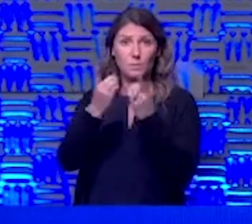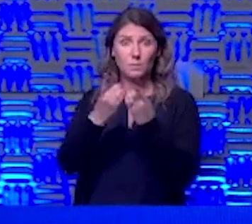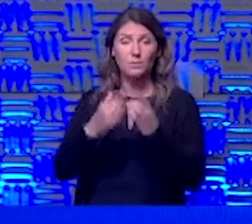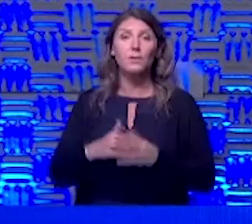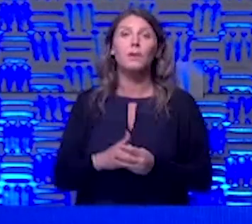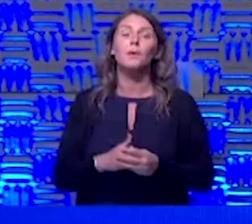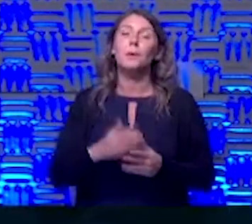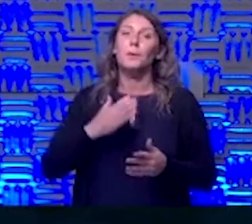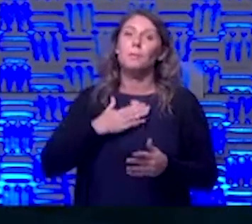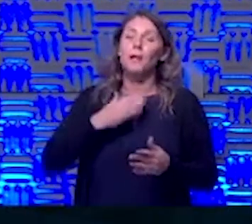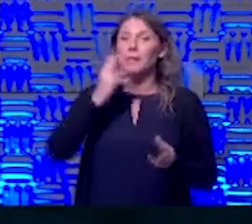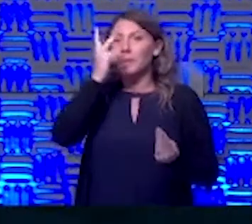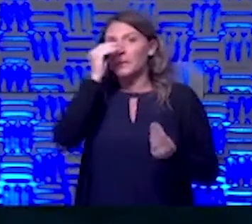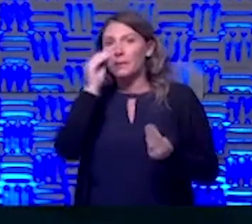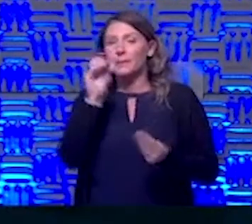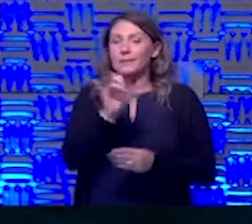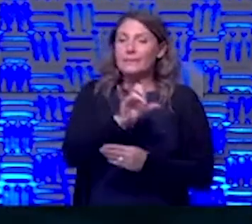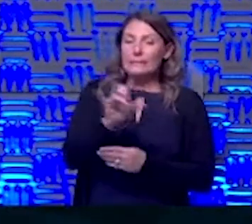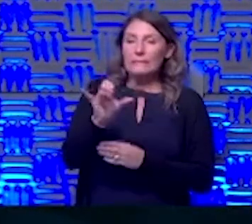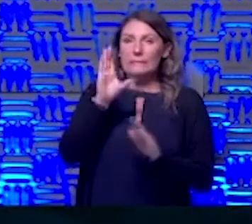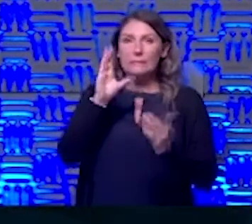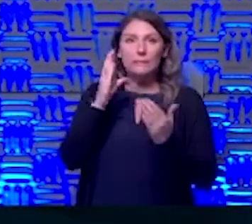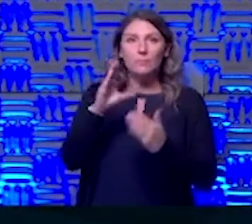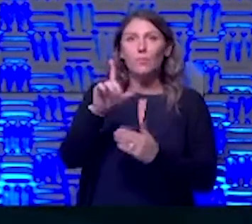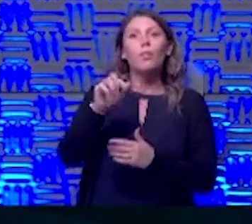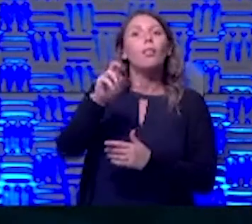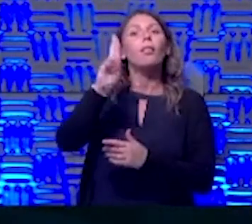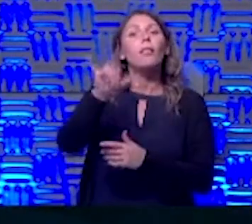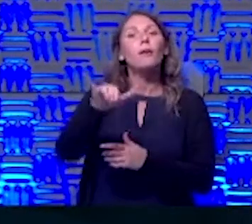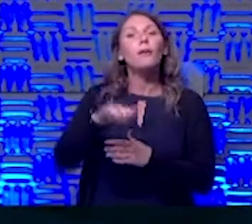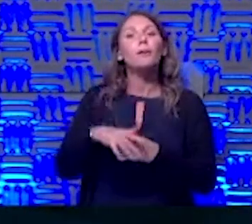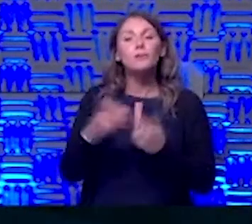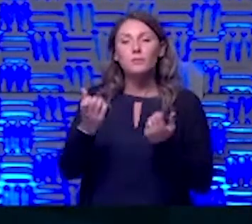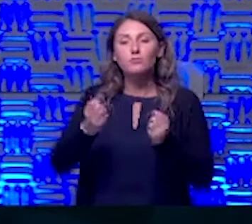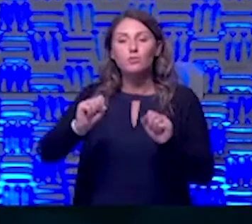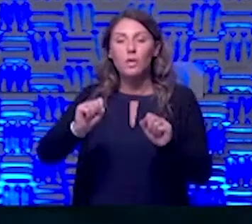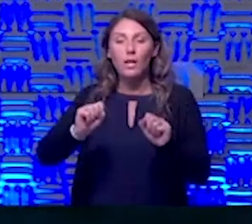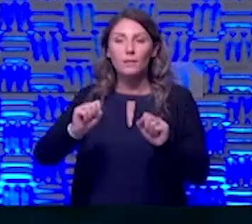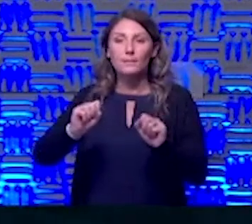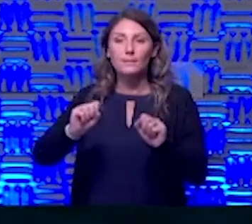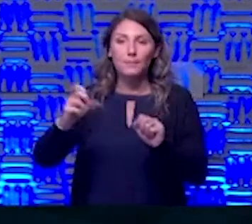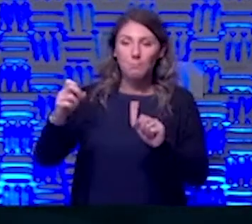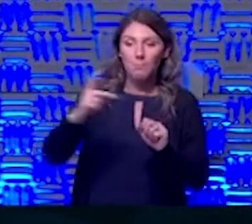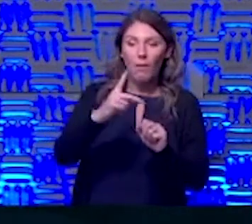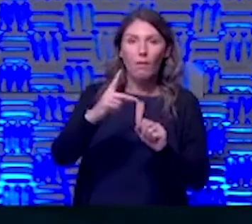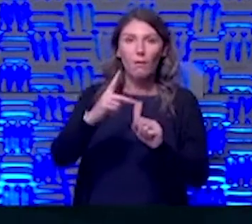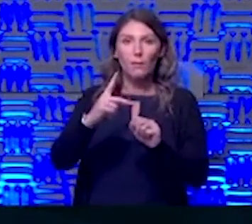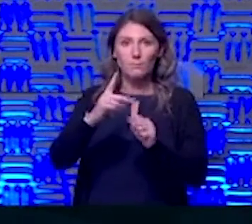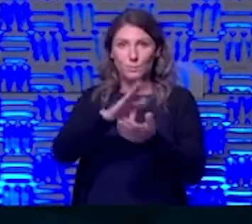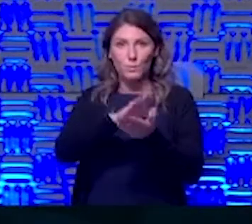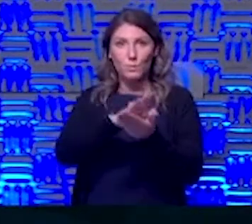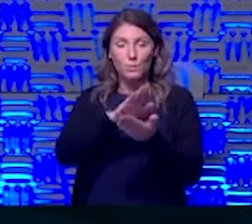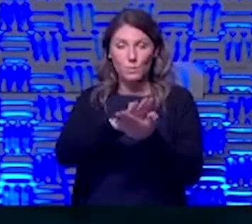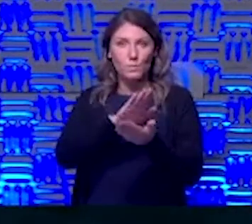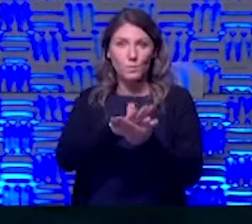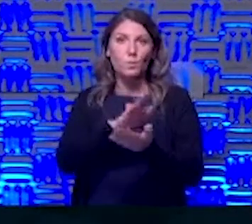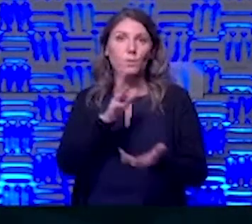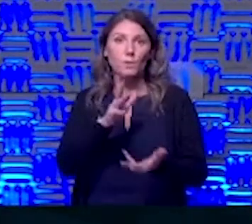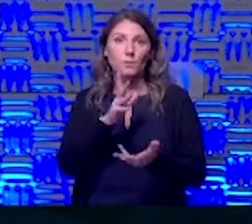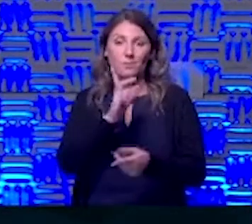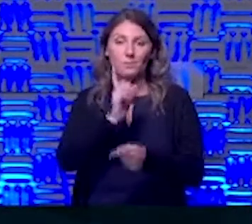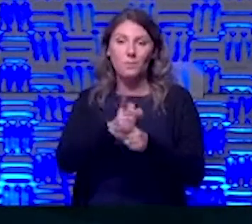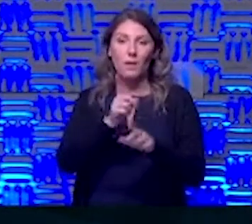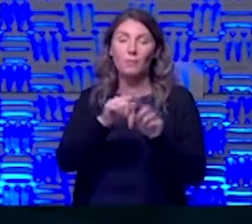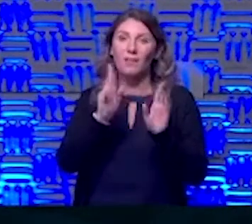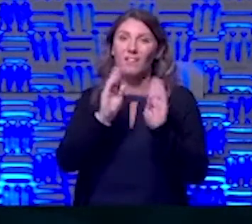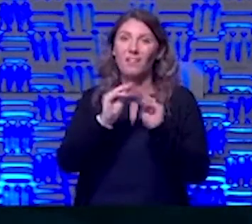Well, my thoughts are similar to Larry's. I mean, I think that trying to get the kids back is the right thing to do. But obviously, we're